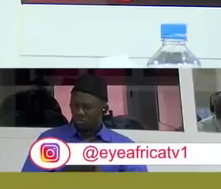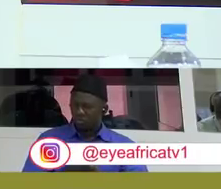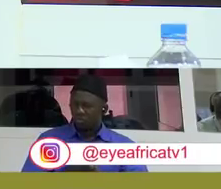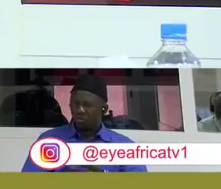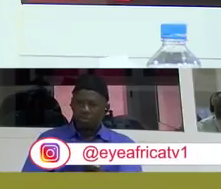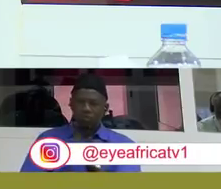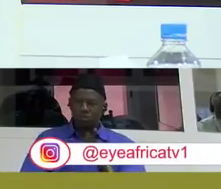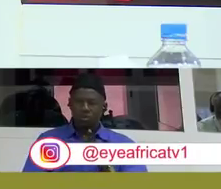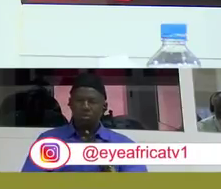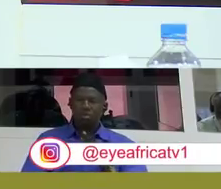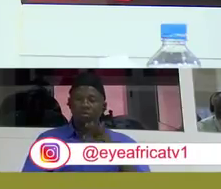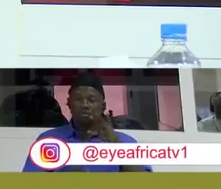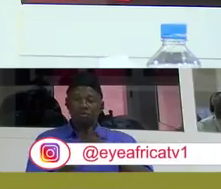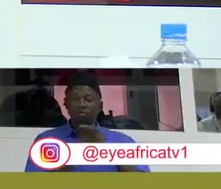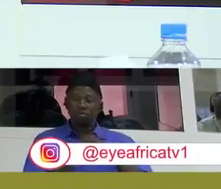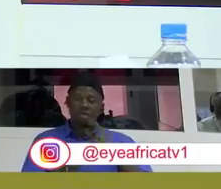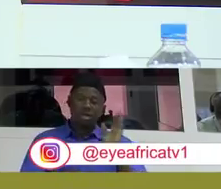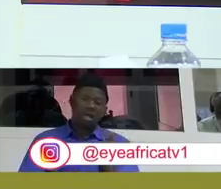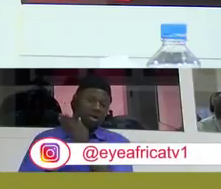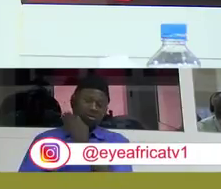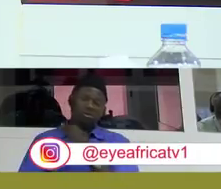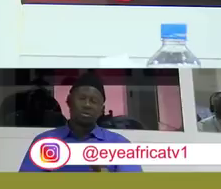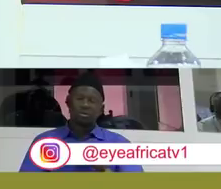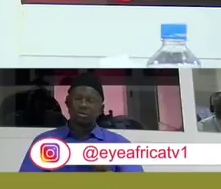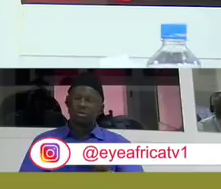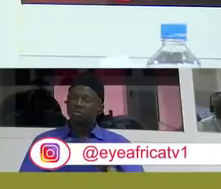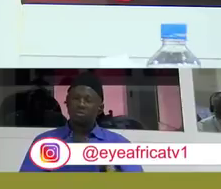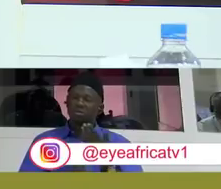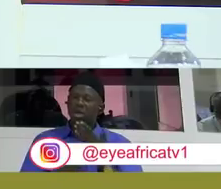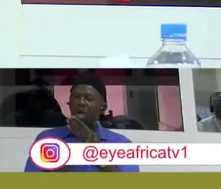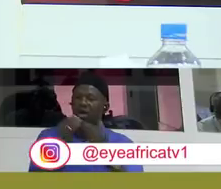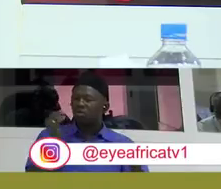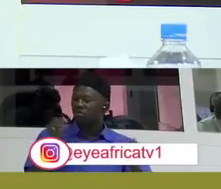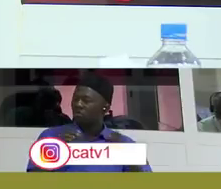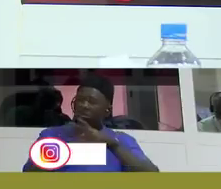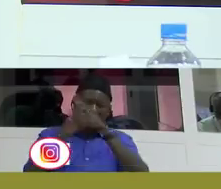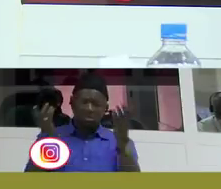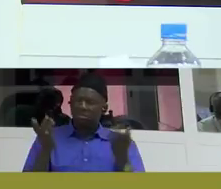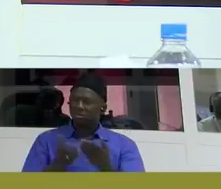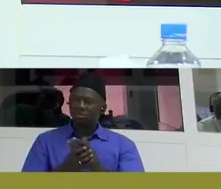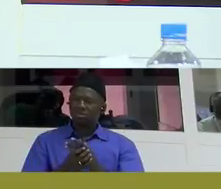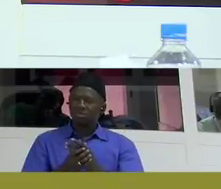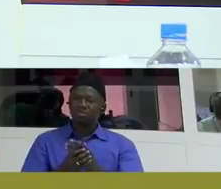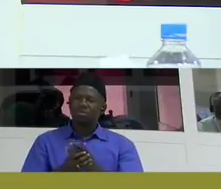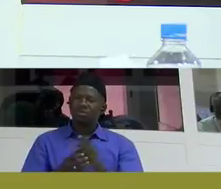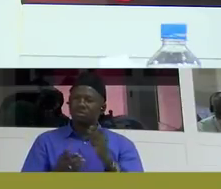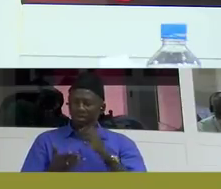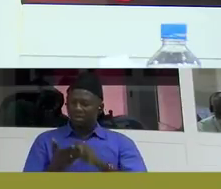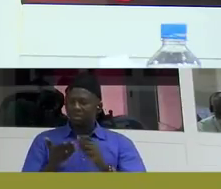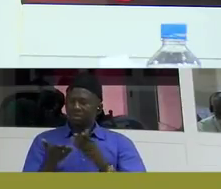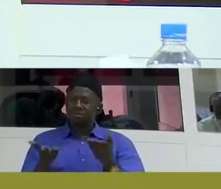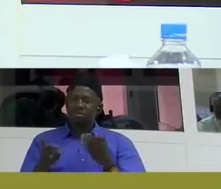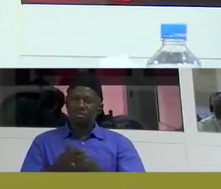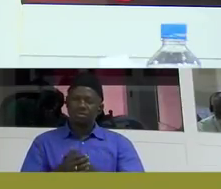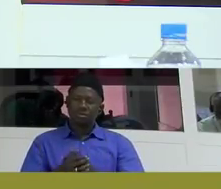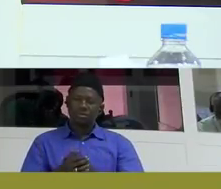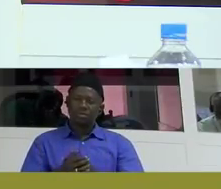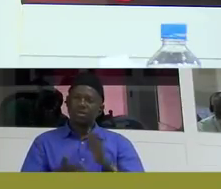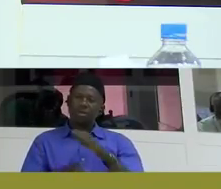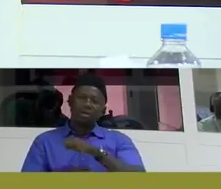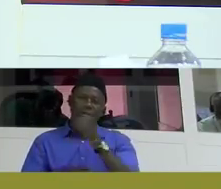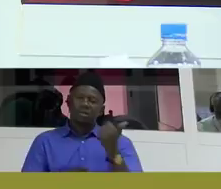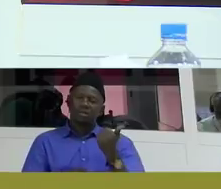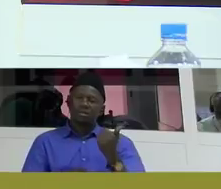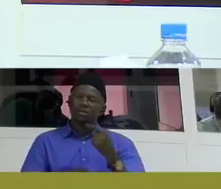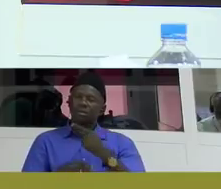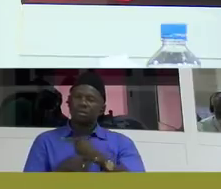that we vote him out and we'll be out of all this grip? And the Gambians,